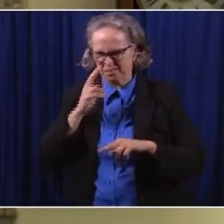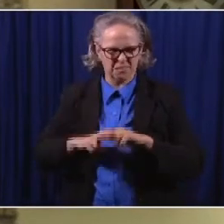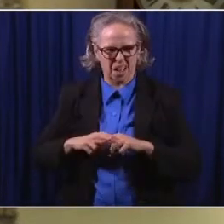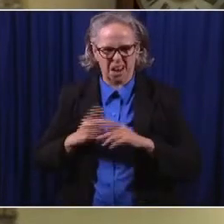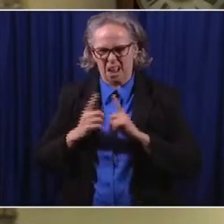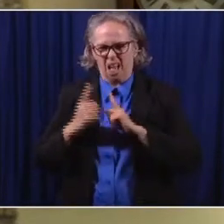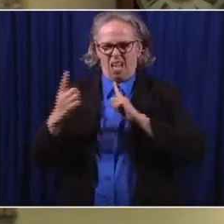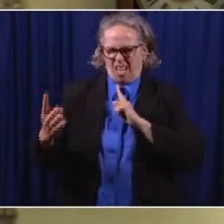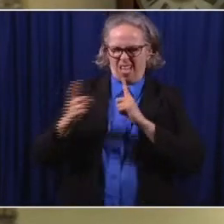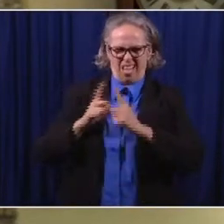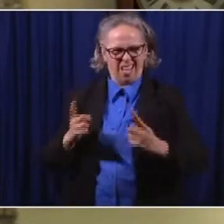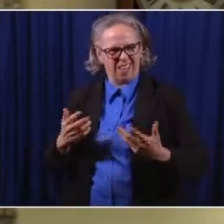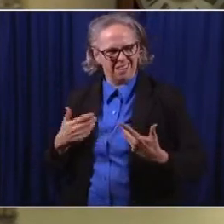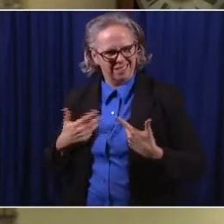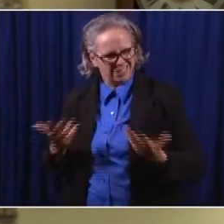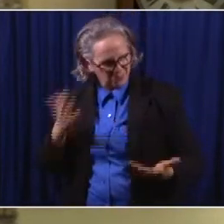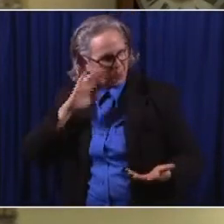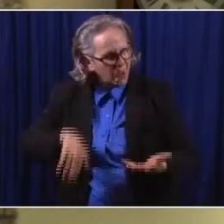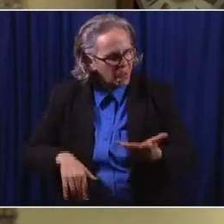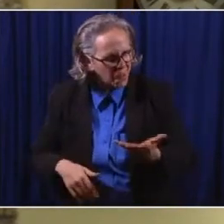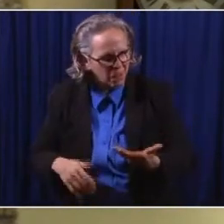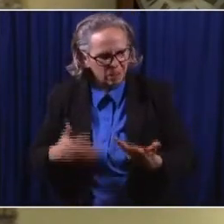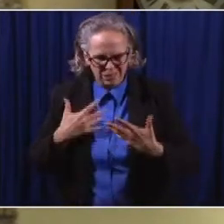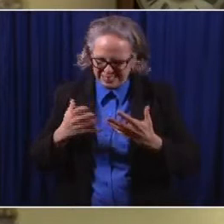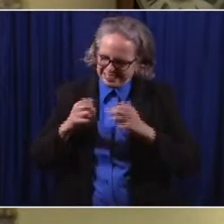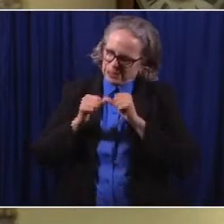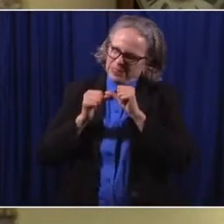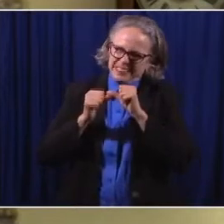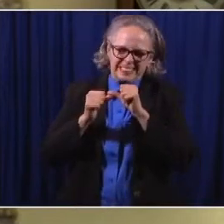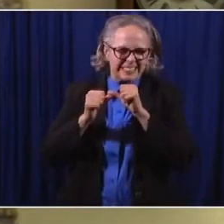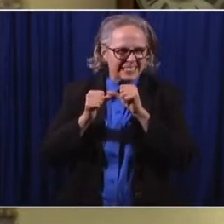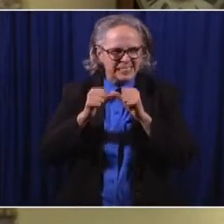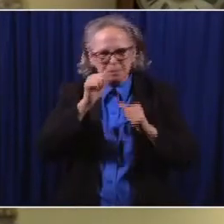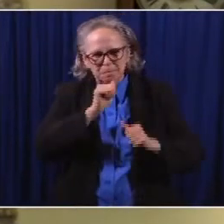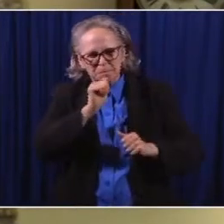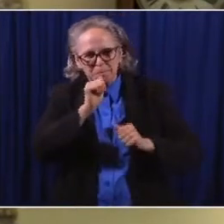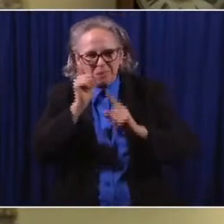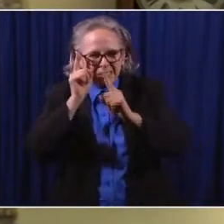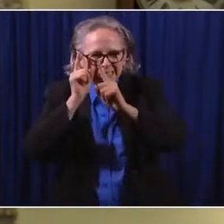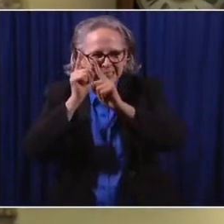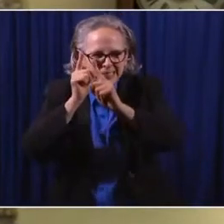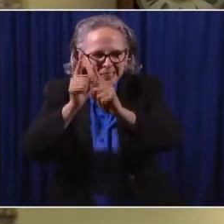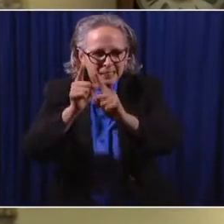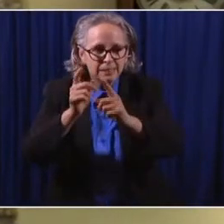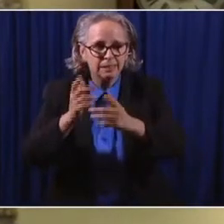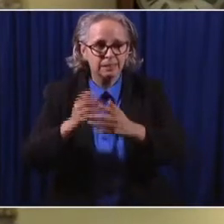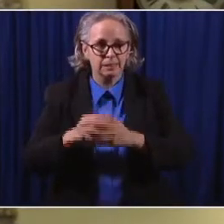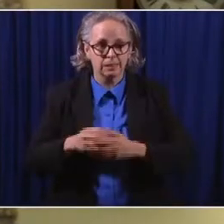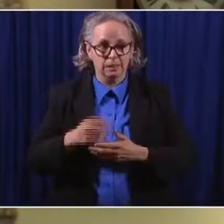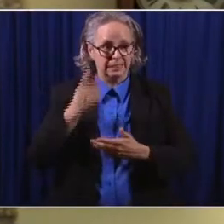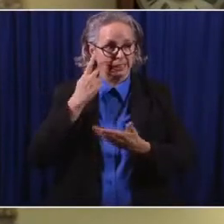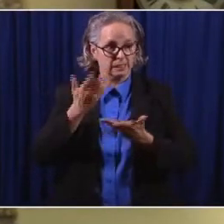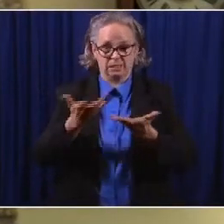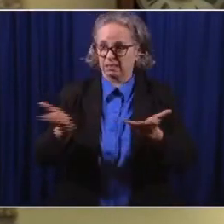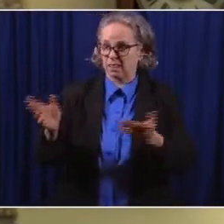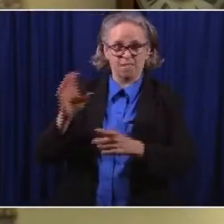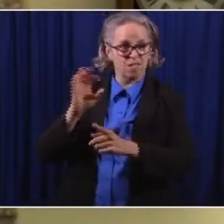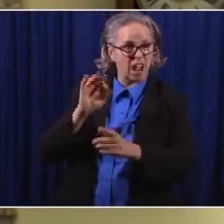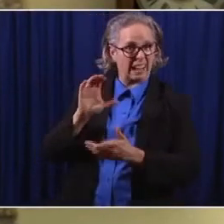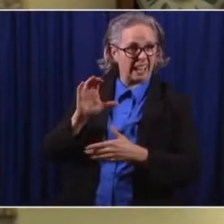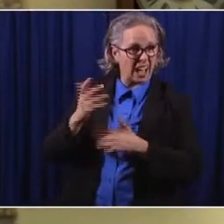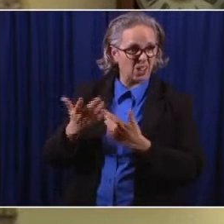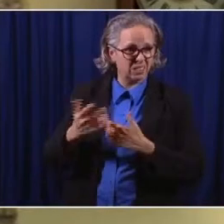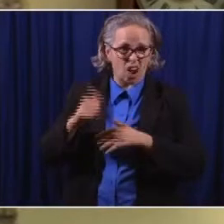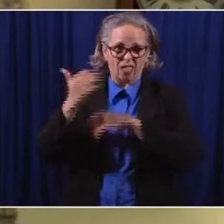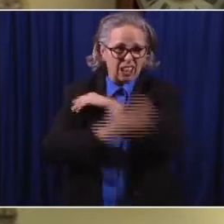the different things that we're doing. But I think what's happening in Franklin County and, some of the other counties, each one's got a